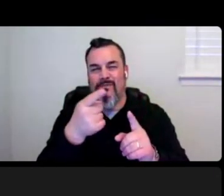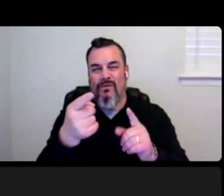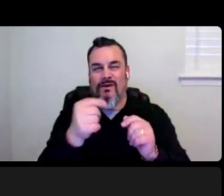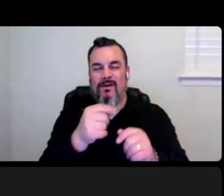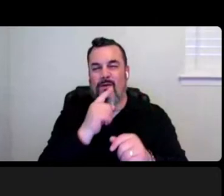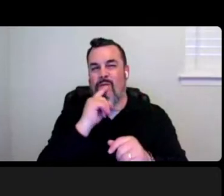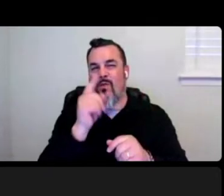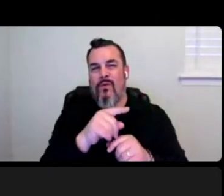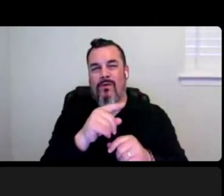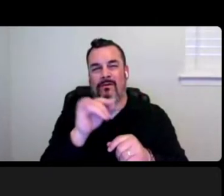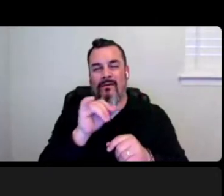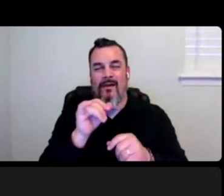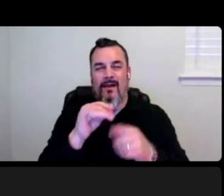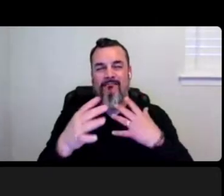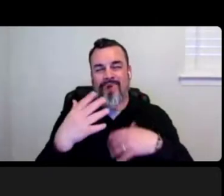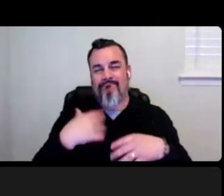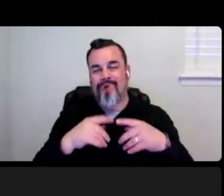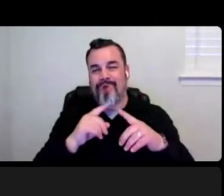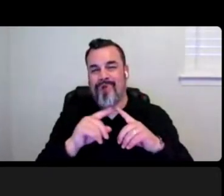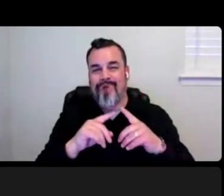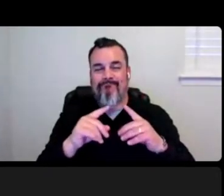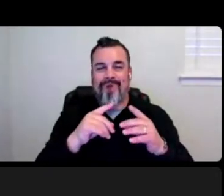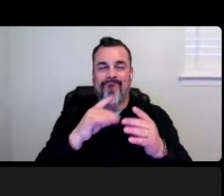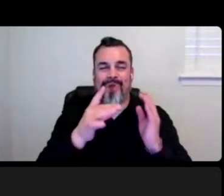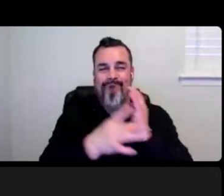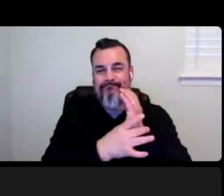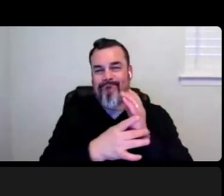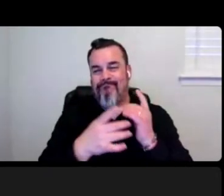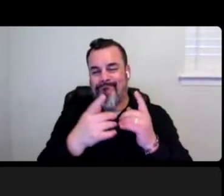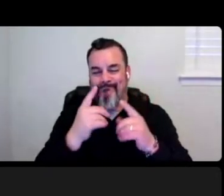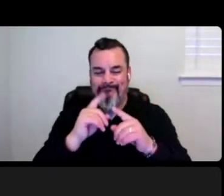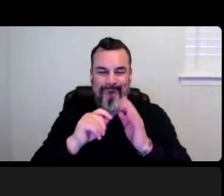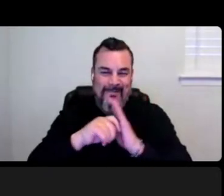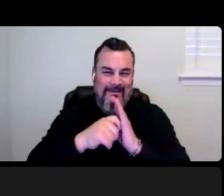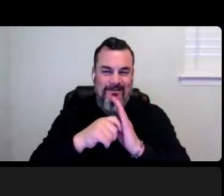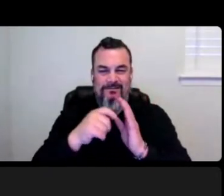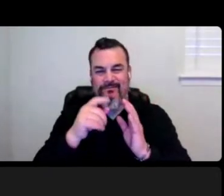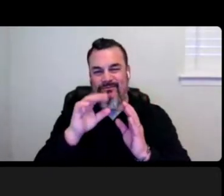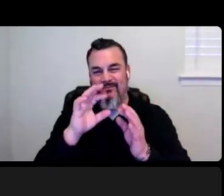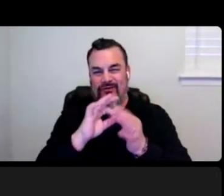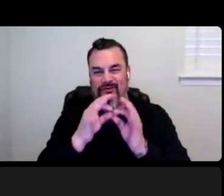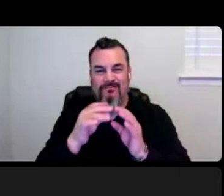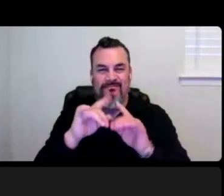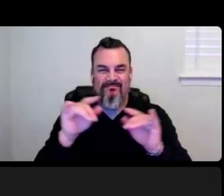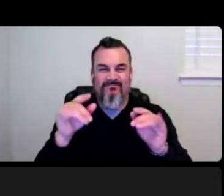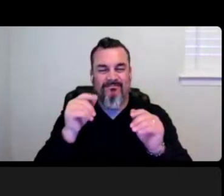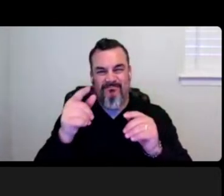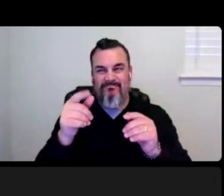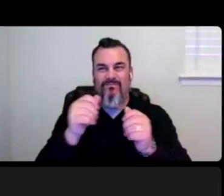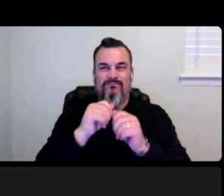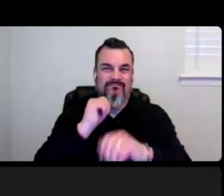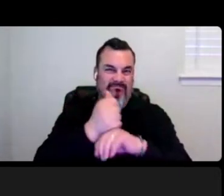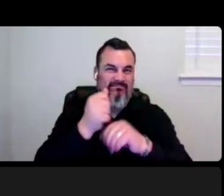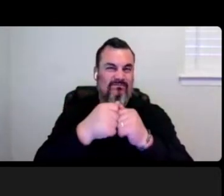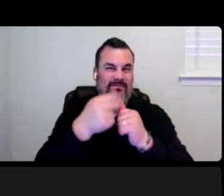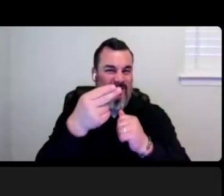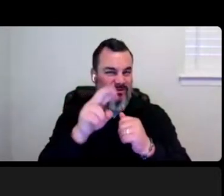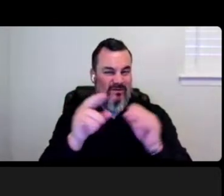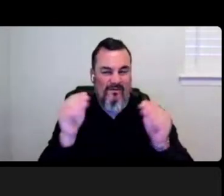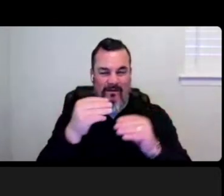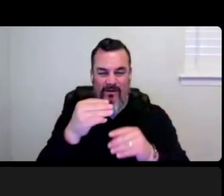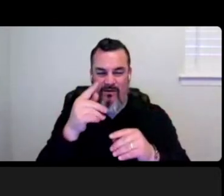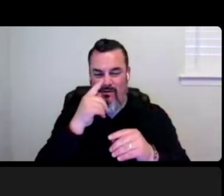order like swag, you know, t-shirts and keychains and all the things they have. But it was set up with an HR office. It looked